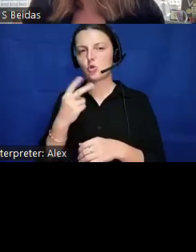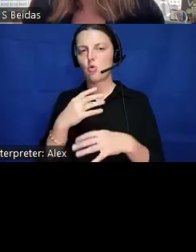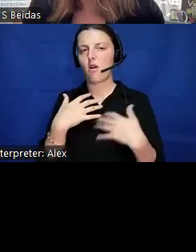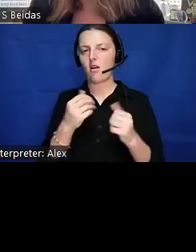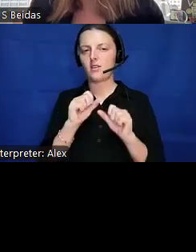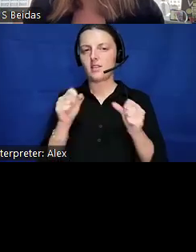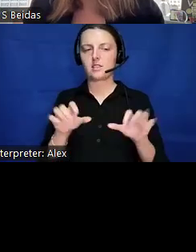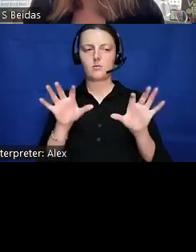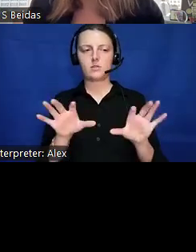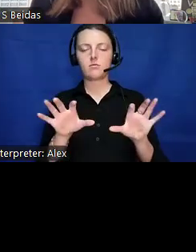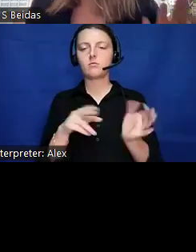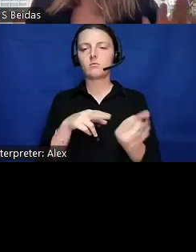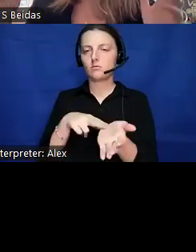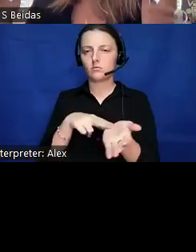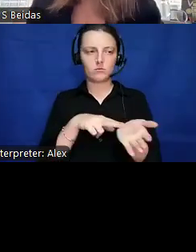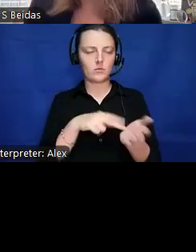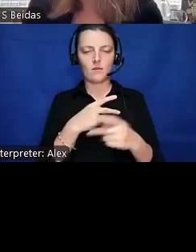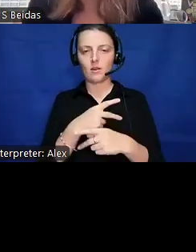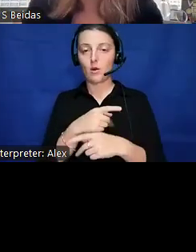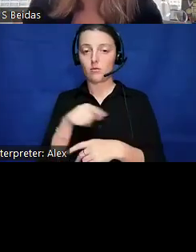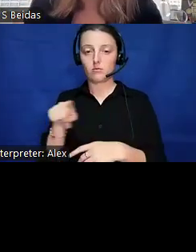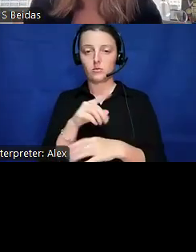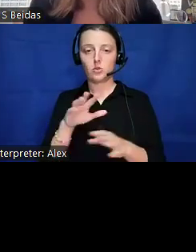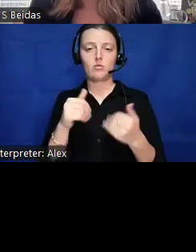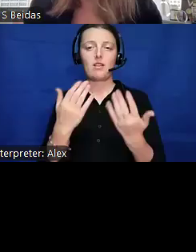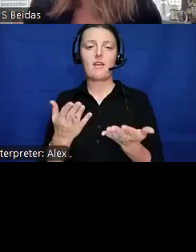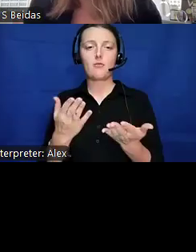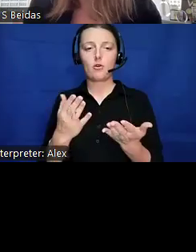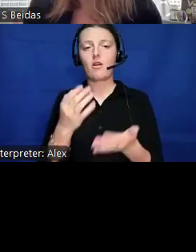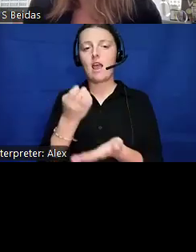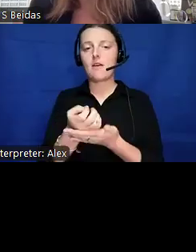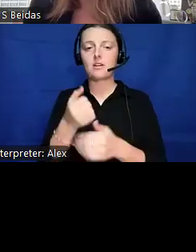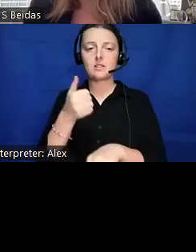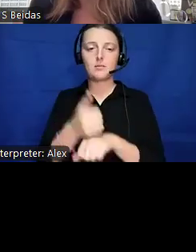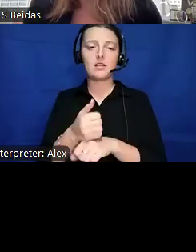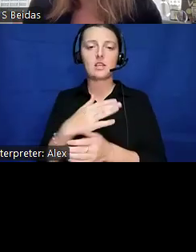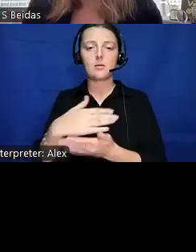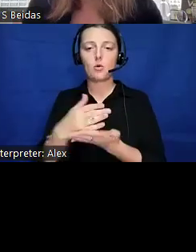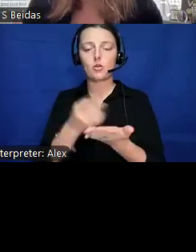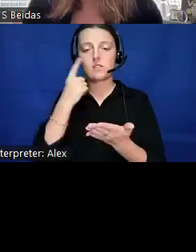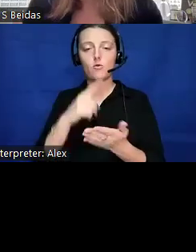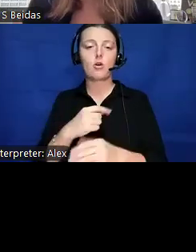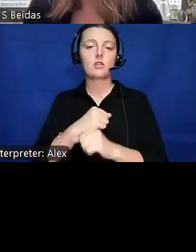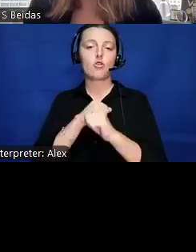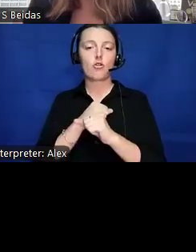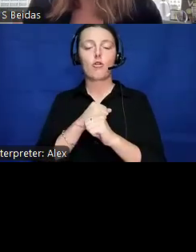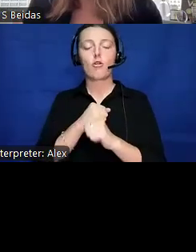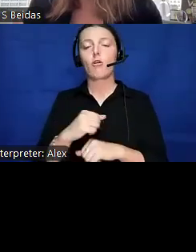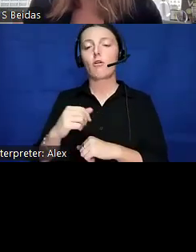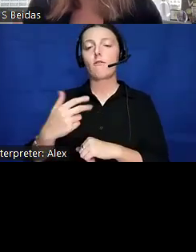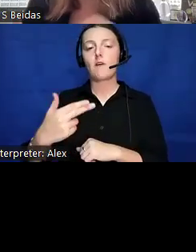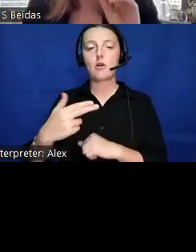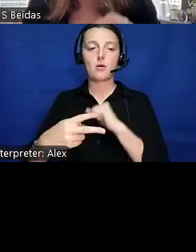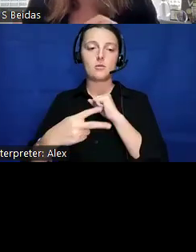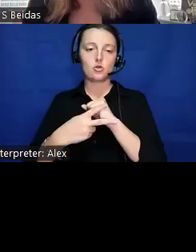out whether or not they were delivering kind of the evidence-based components of secure firearm storage interventions. Which